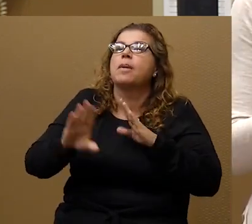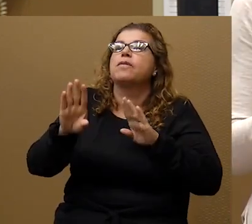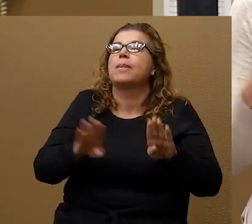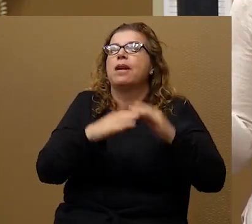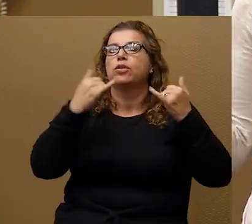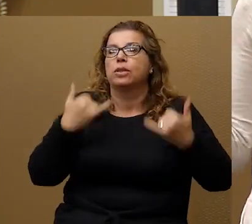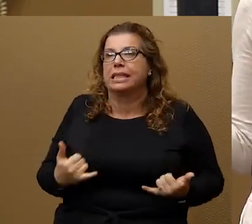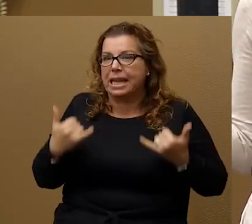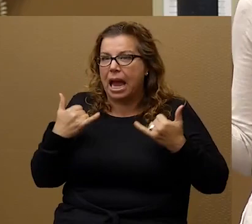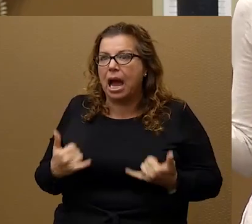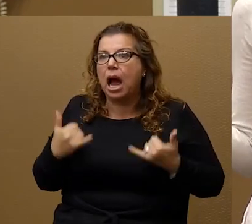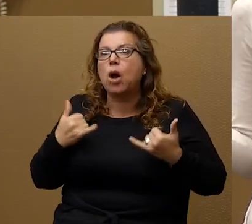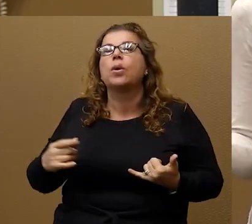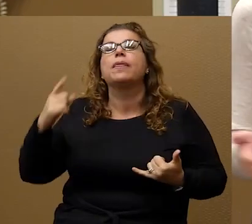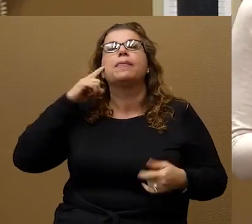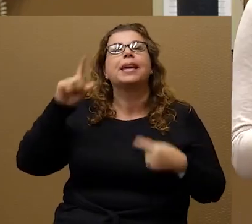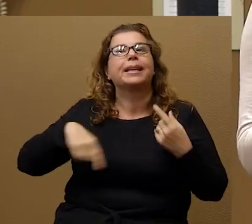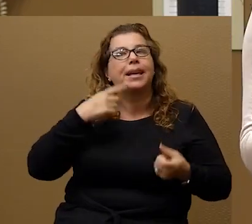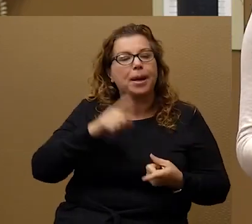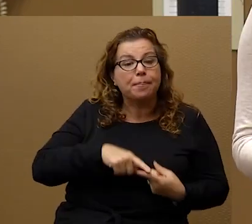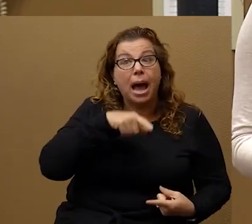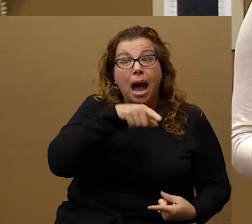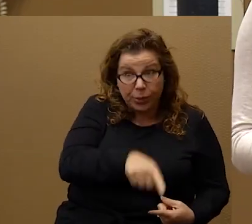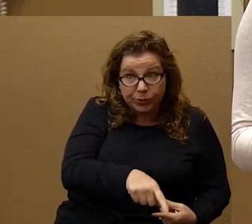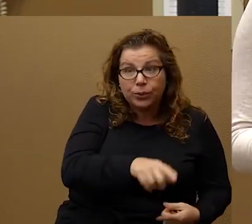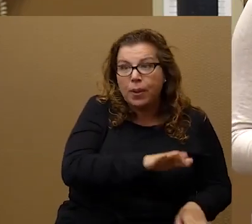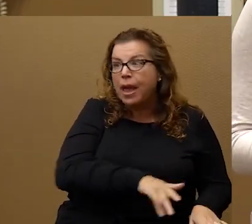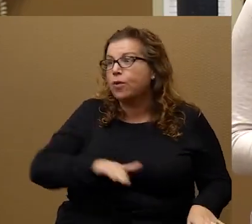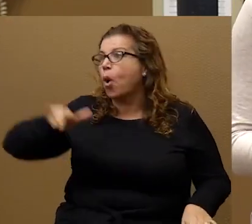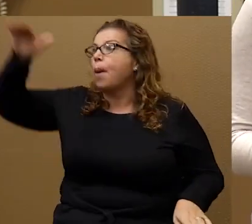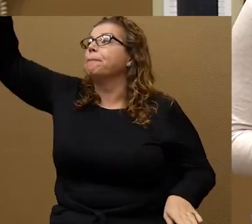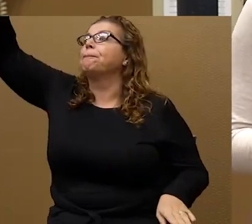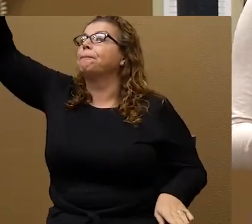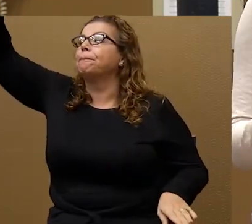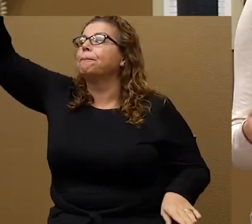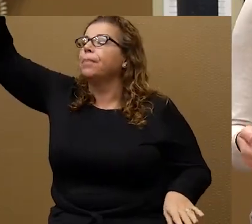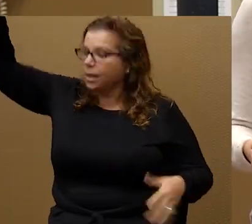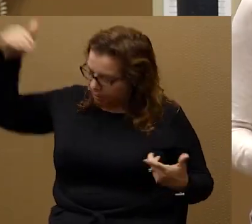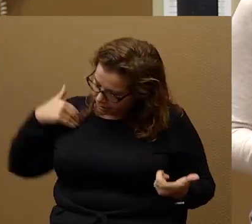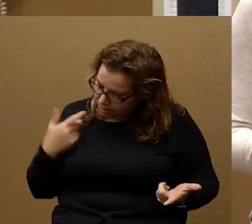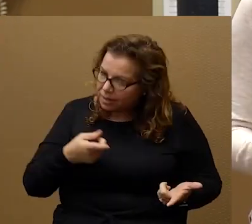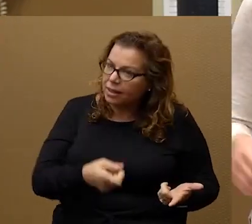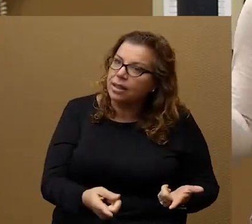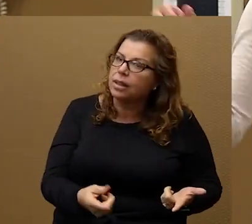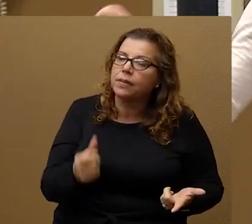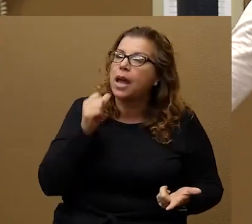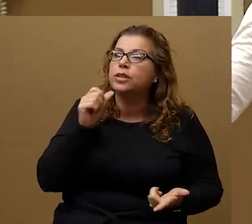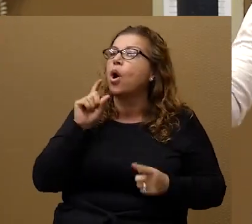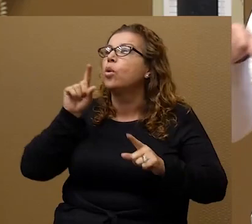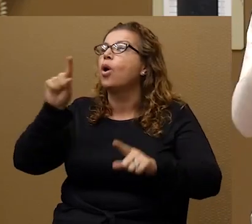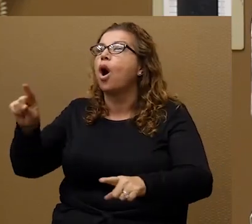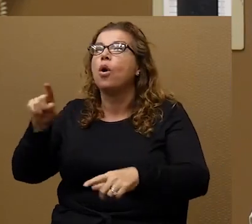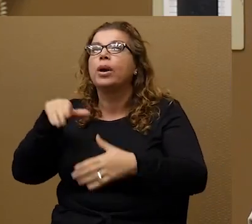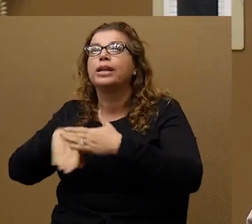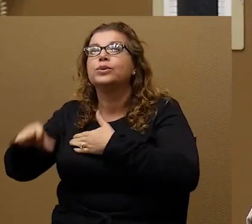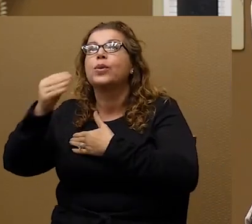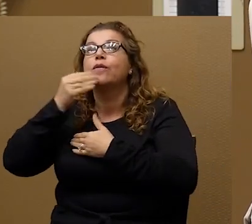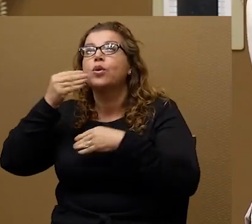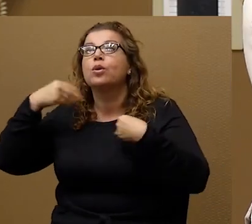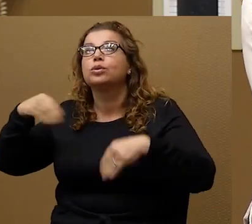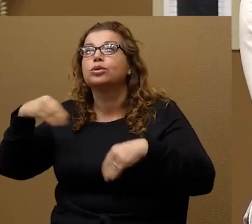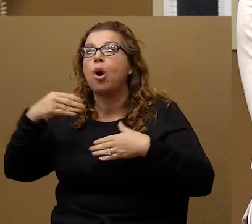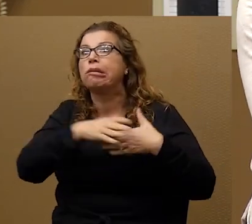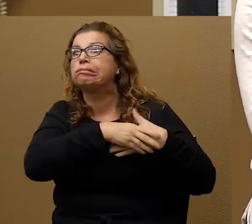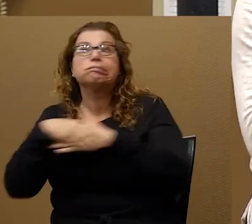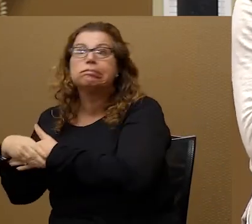and thinking of their lifelong perspective. So when they are 30 or 40, they don't go up in the grocery store and pull someone through the grocery